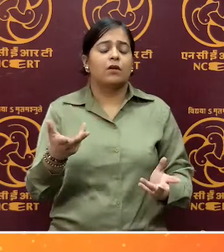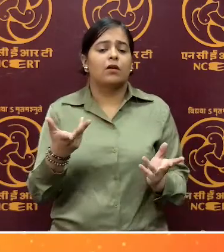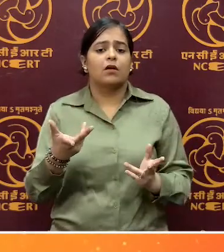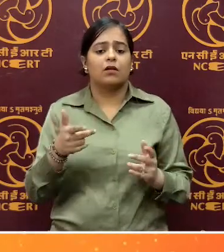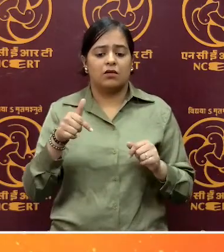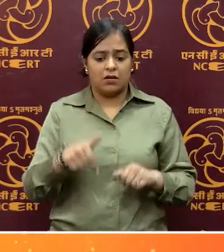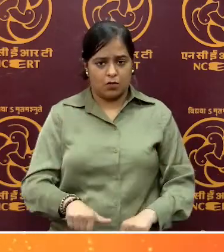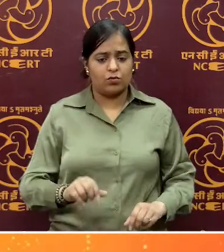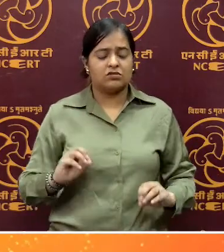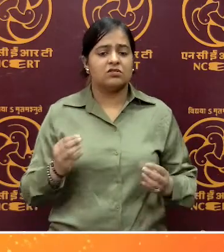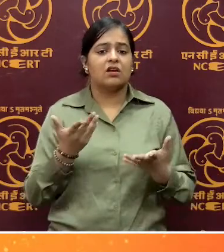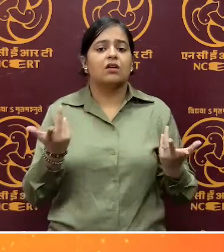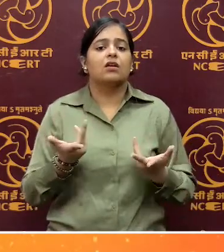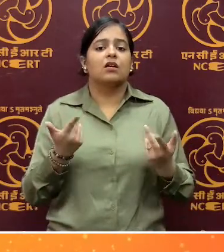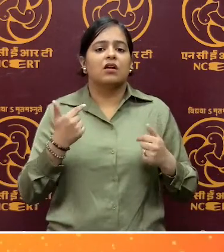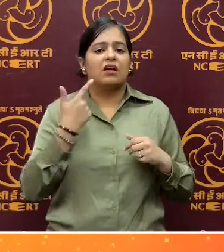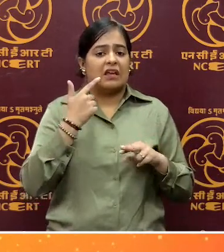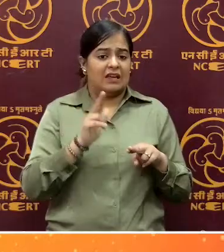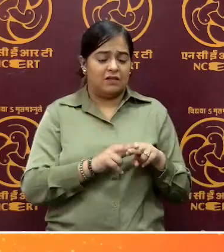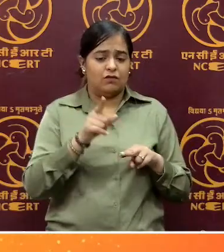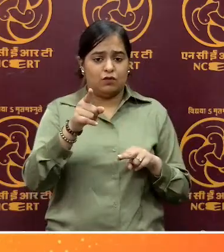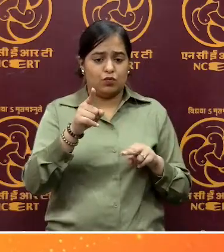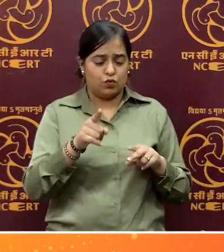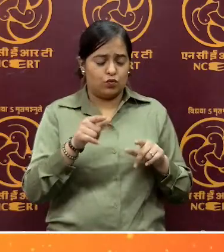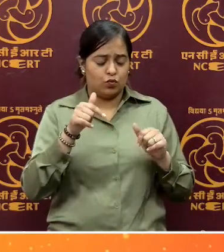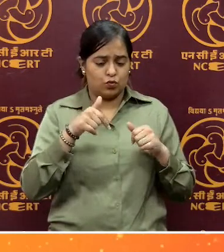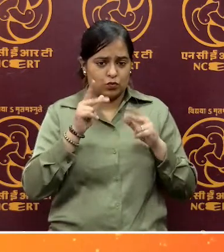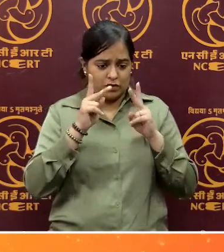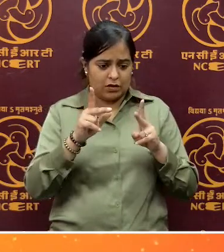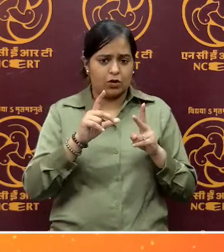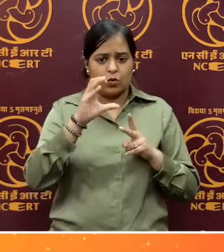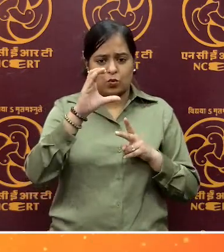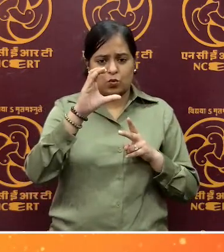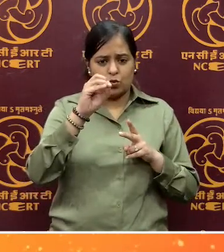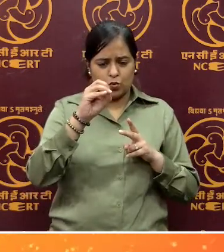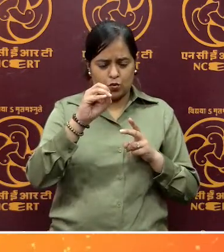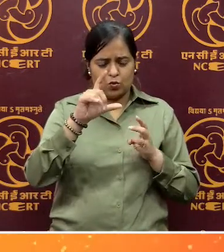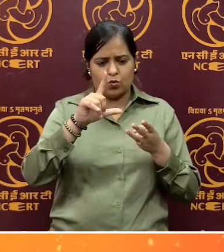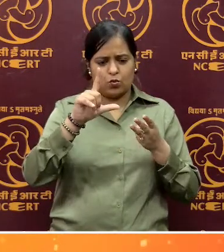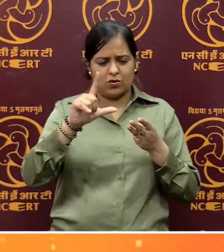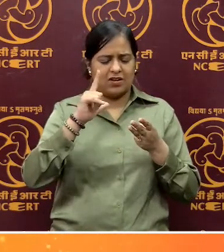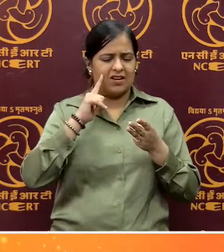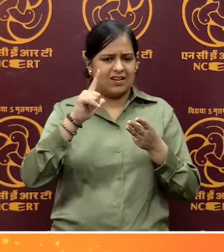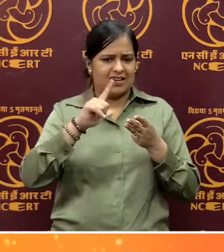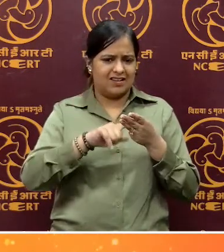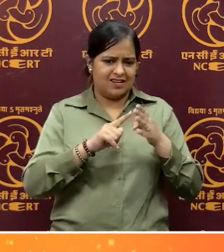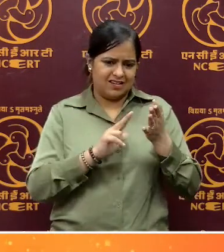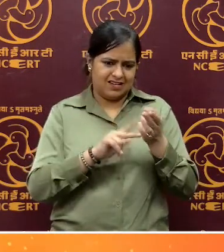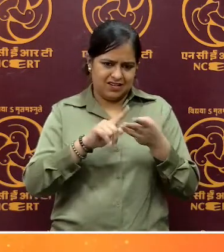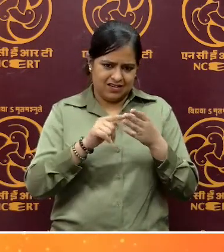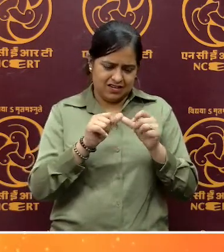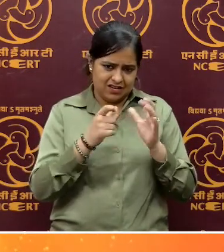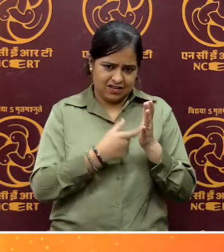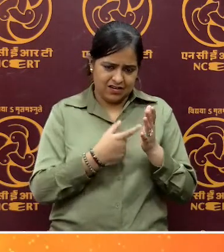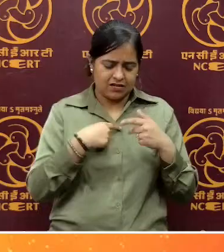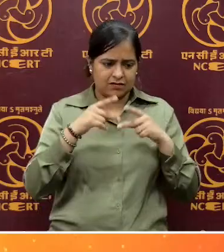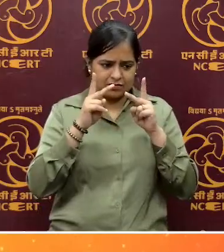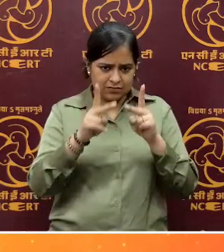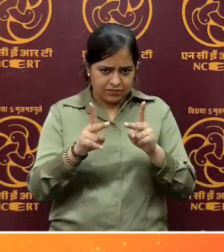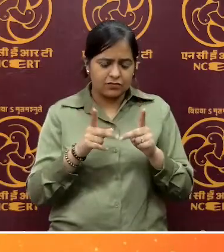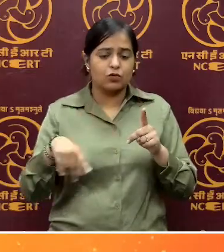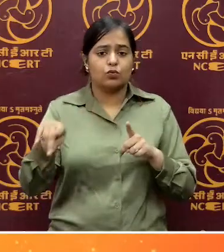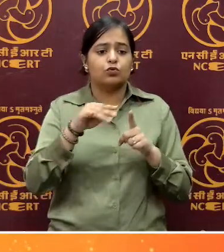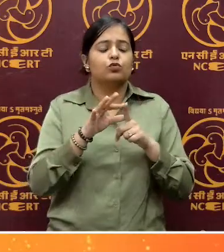from here is, if you come across collinear vectors, what you need to know is how to handle